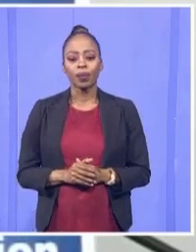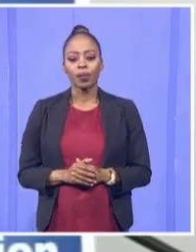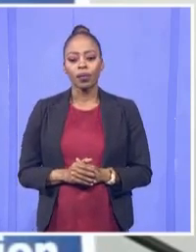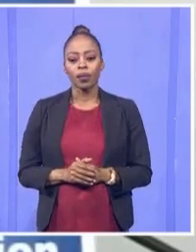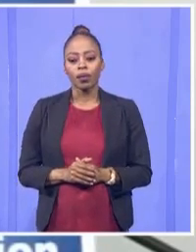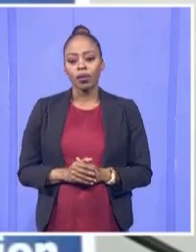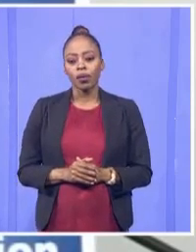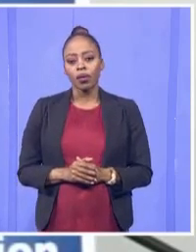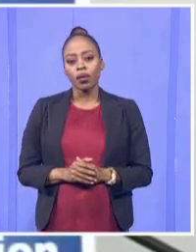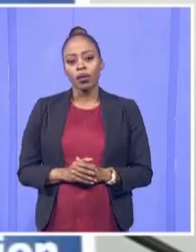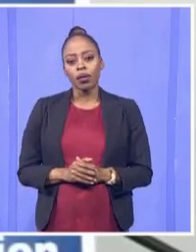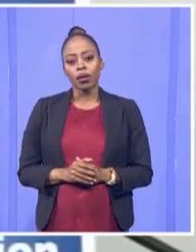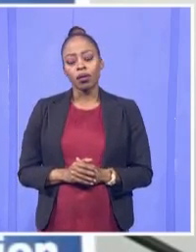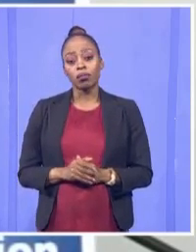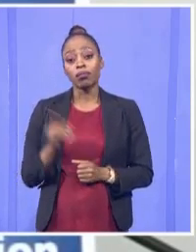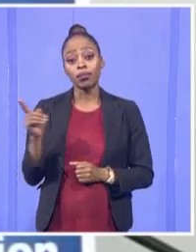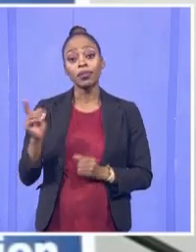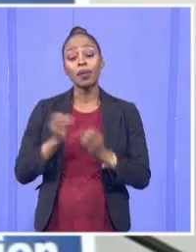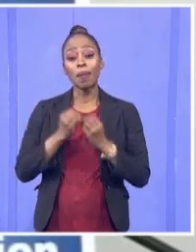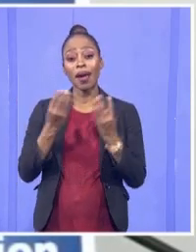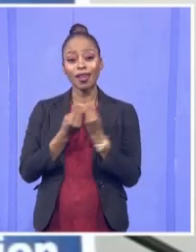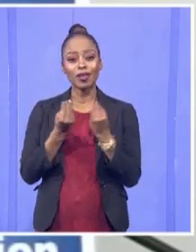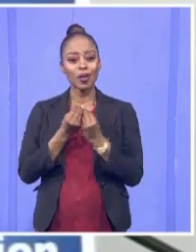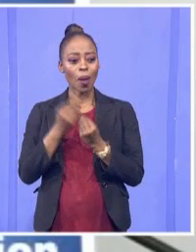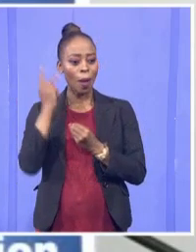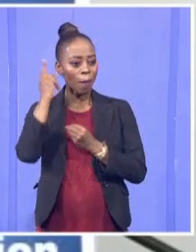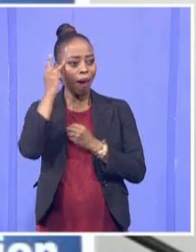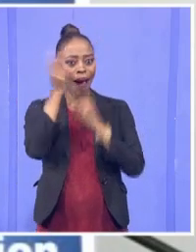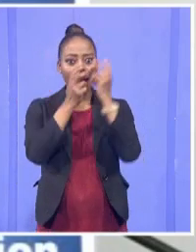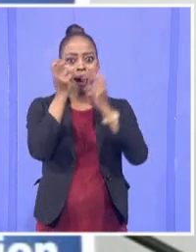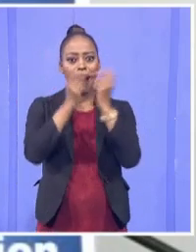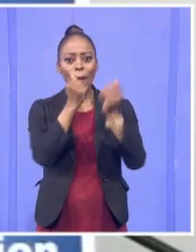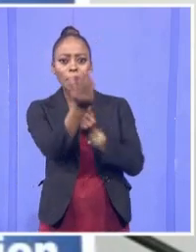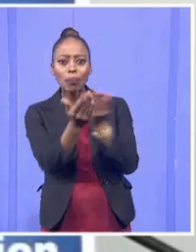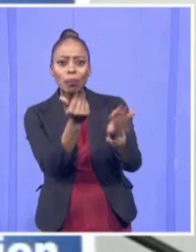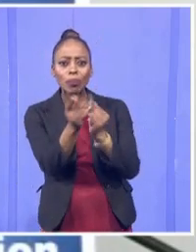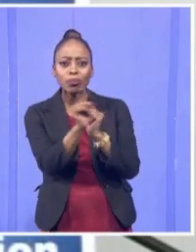The most sought after school in our province